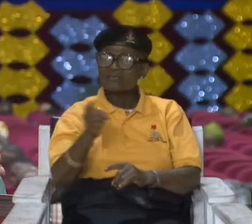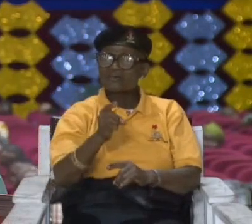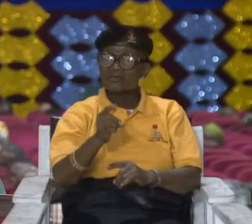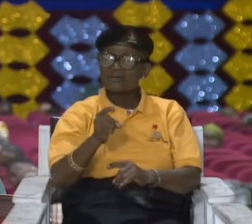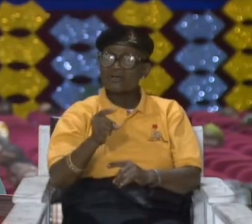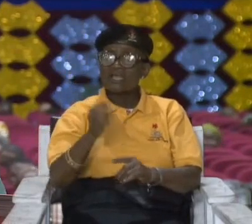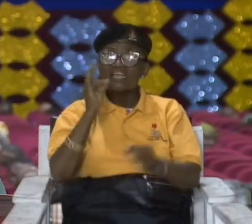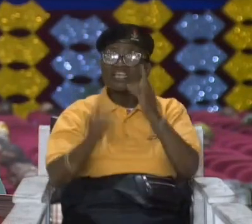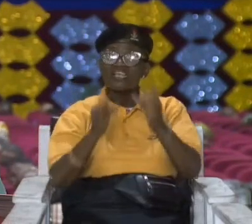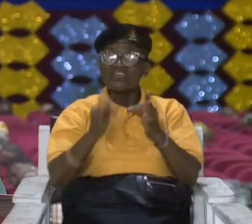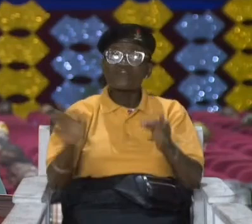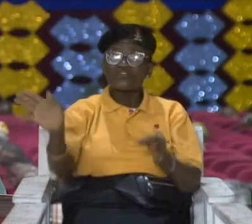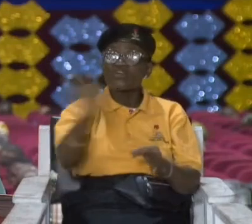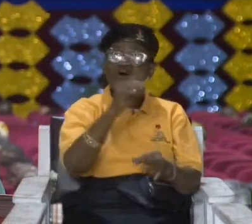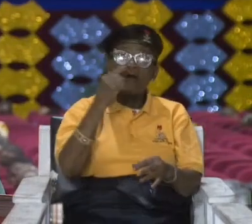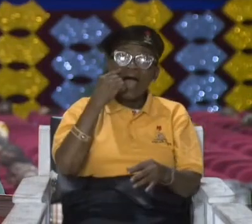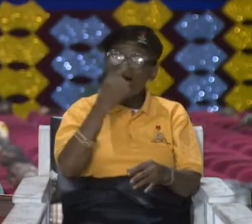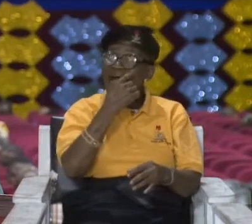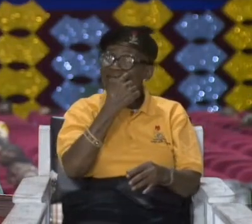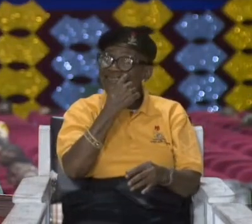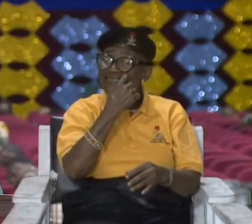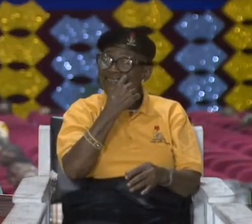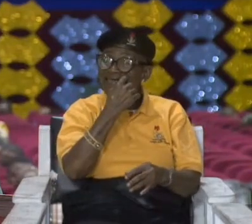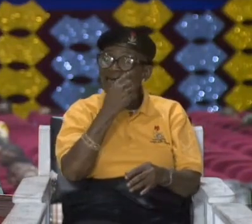if your eyes are